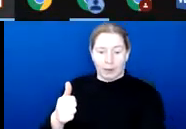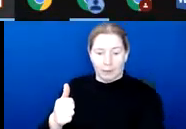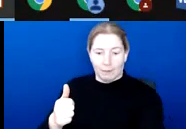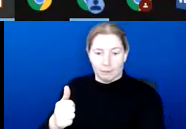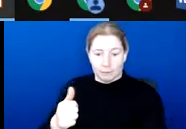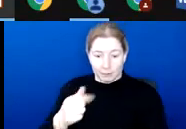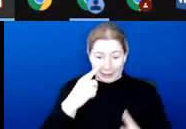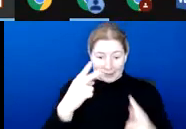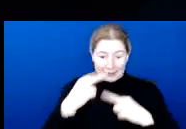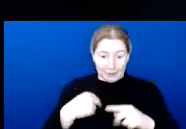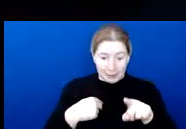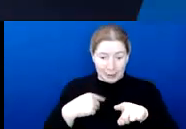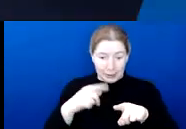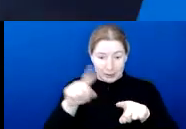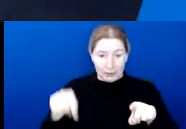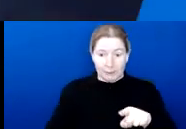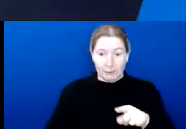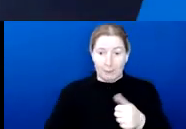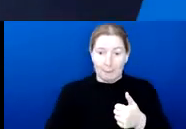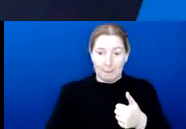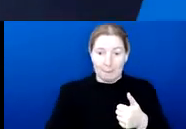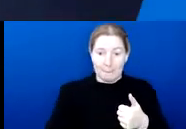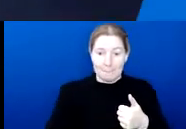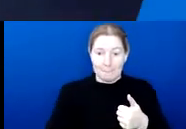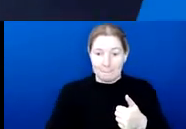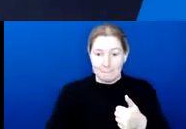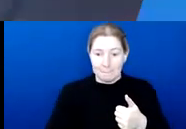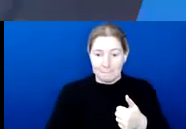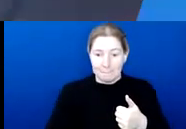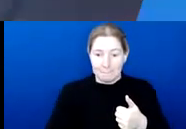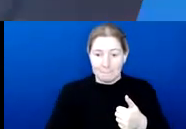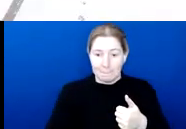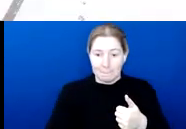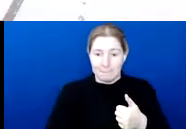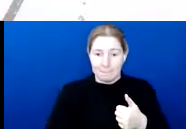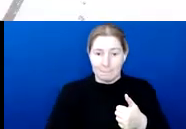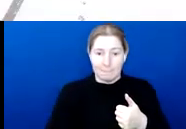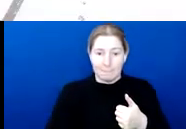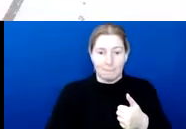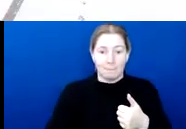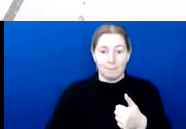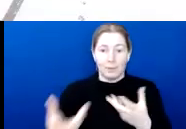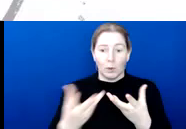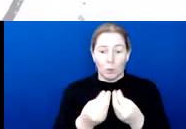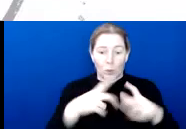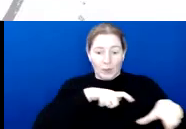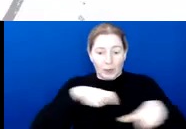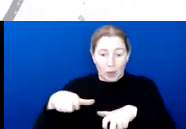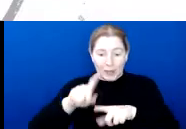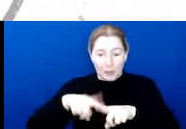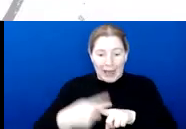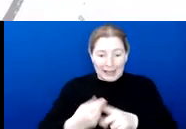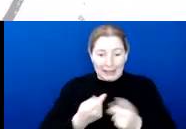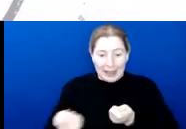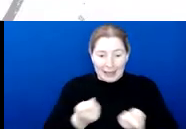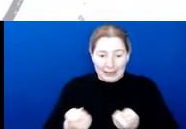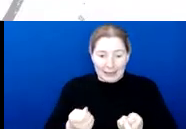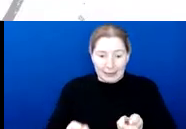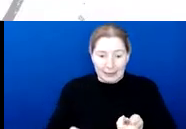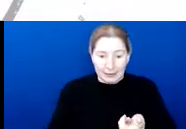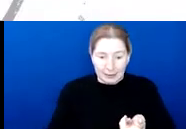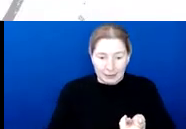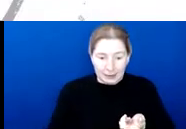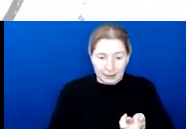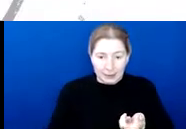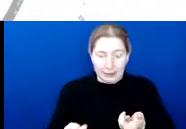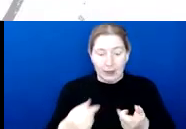hope you can see my screen. So with Continia Expense Management, I'll just start by explaining a bit